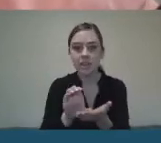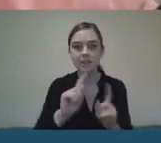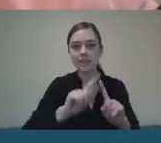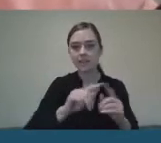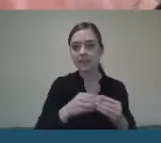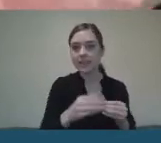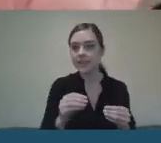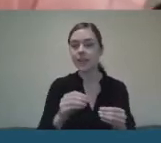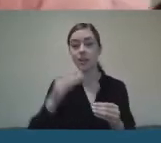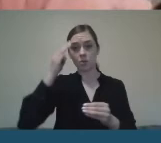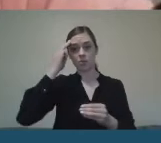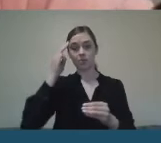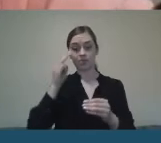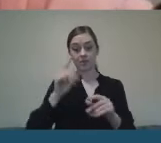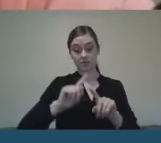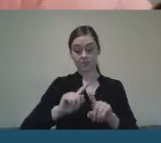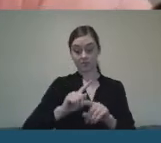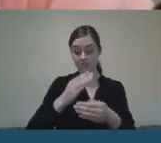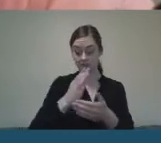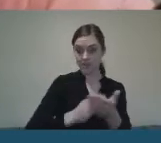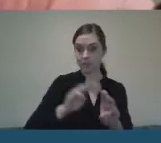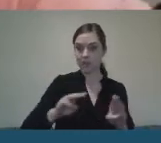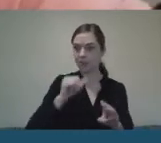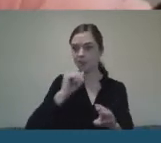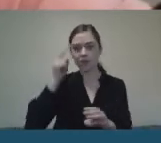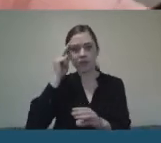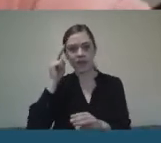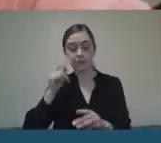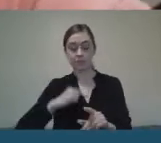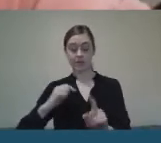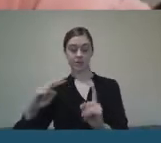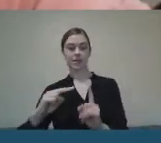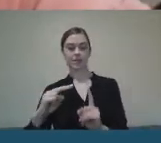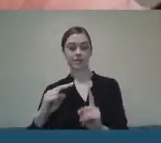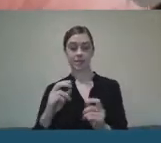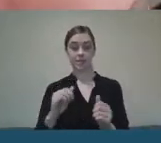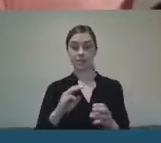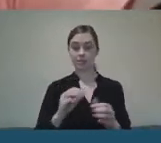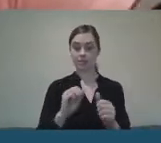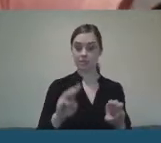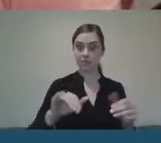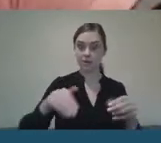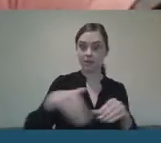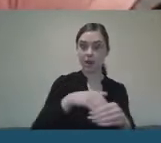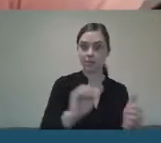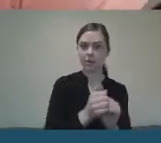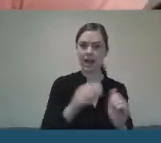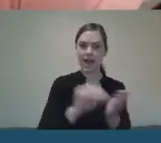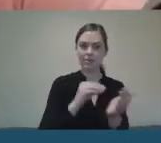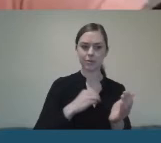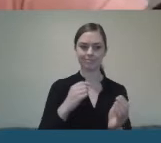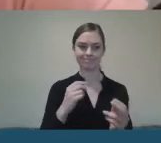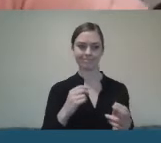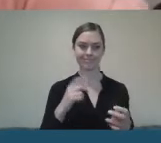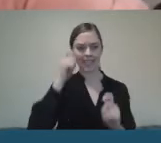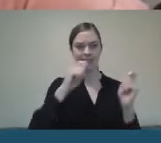don't understand, especially from my point of view, is for me to do a sport, you have to get a little bit creative. You have to change the sport a tiny bit, like, as